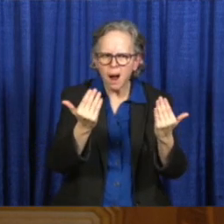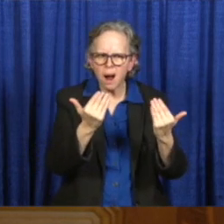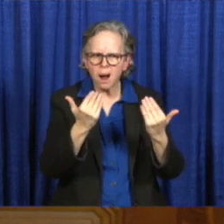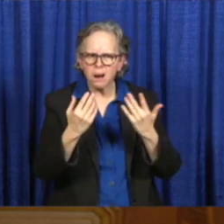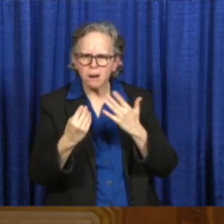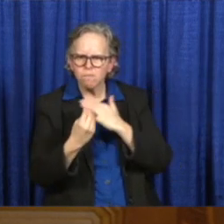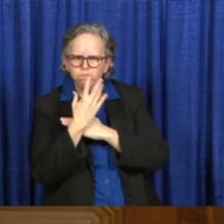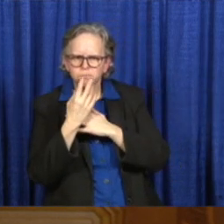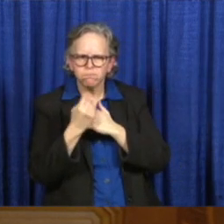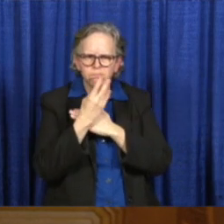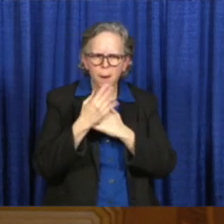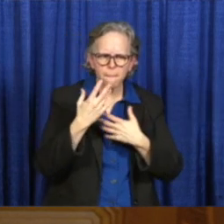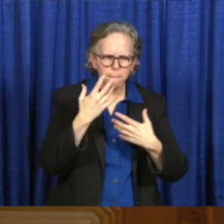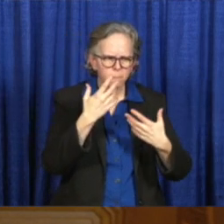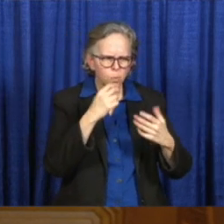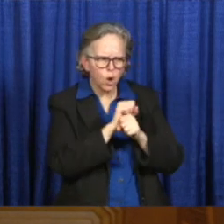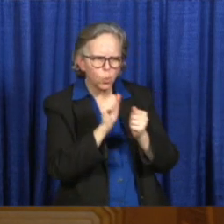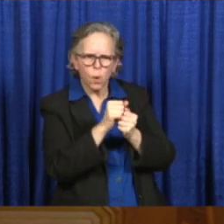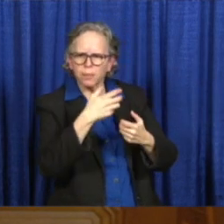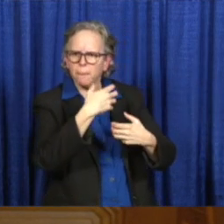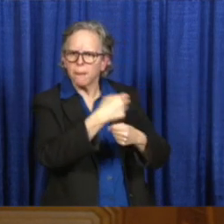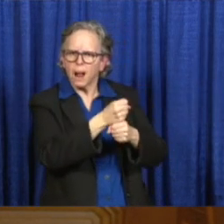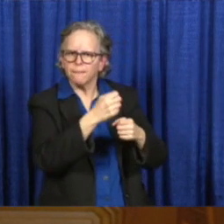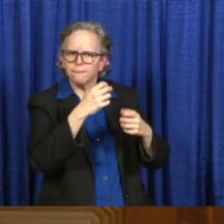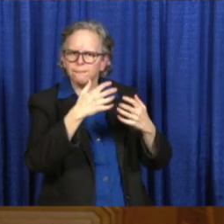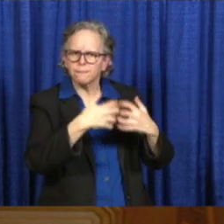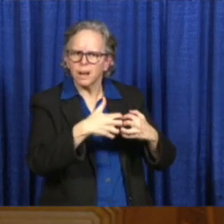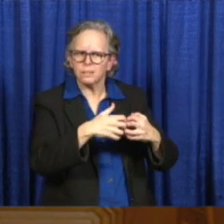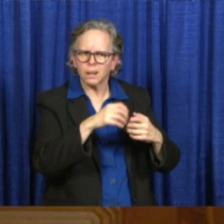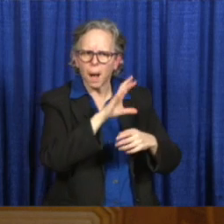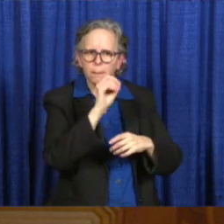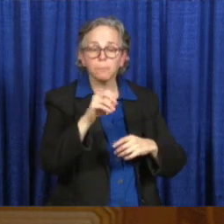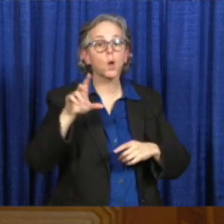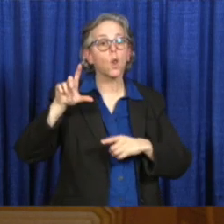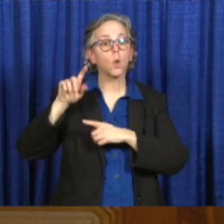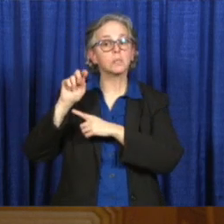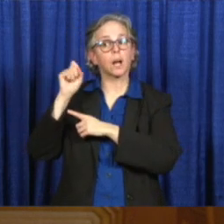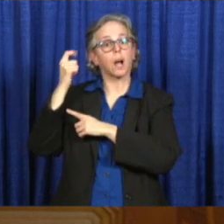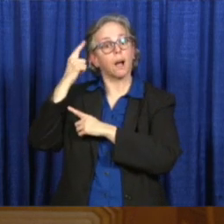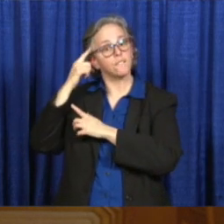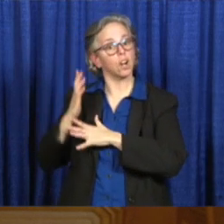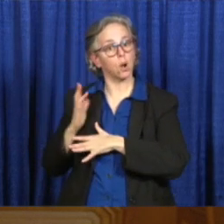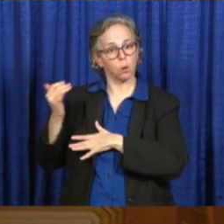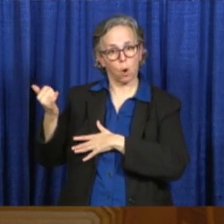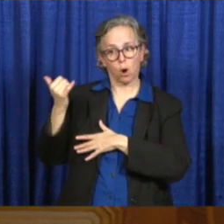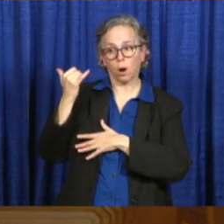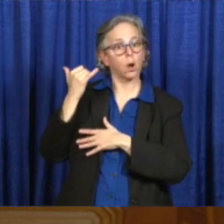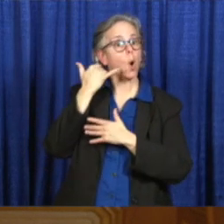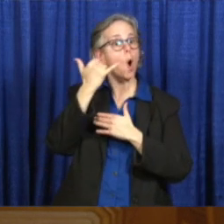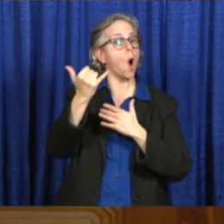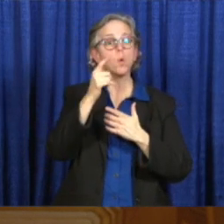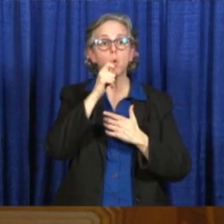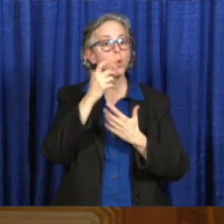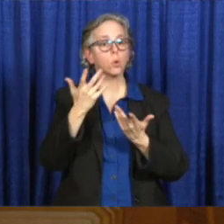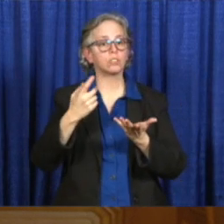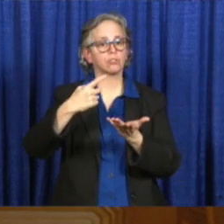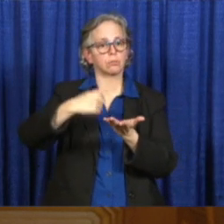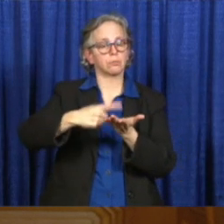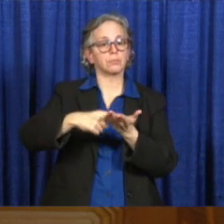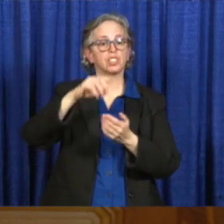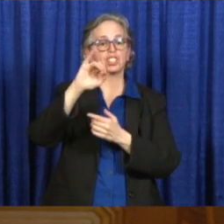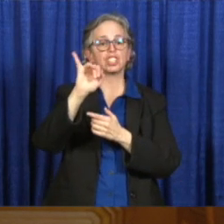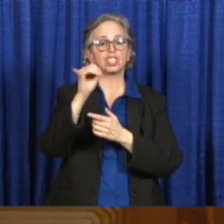I had a call this morning, Lieutenant Governor and I did, with Jobs Ohio. Jobs Ohio